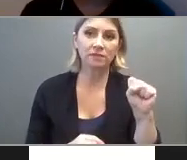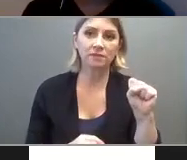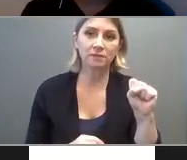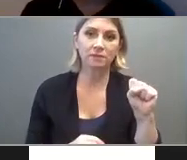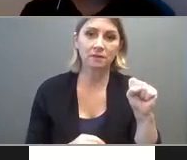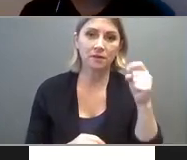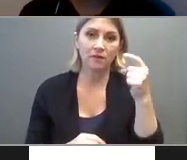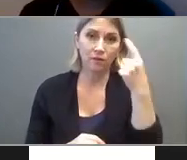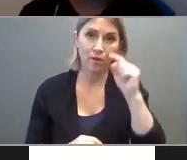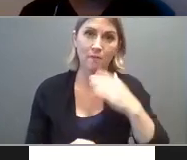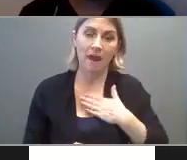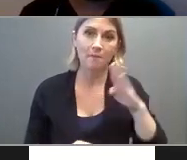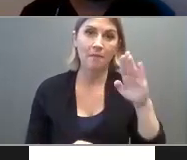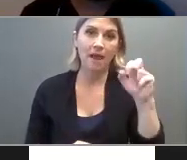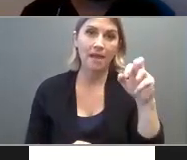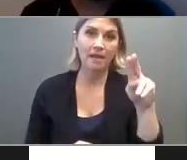search tree?